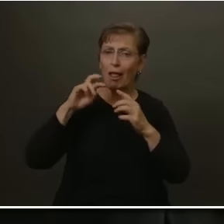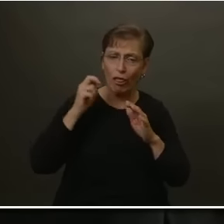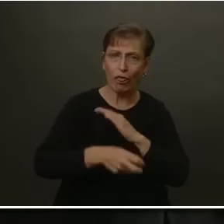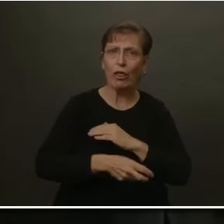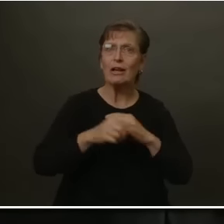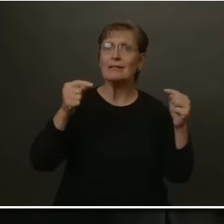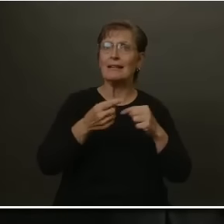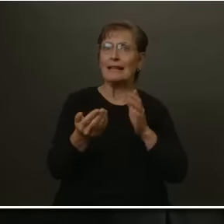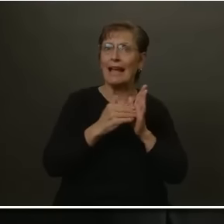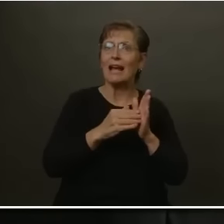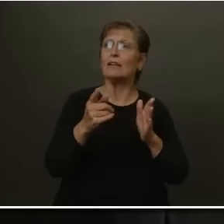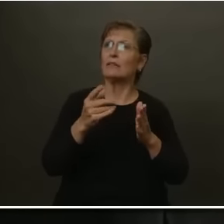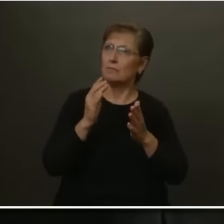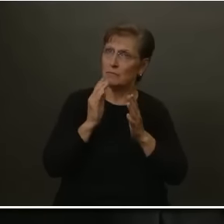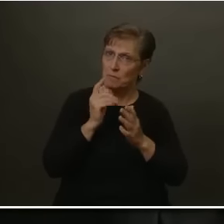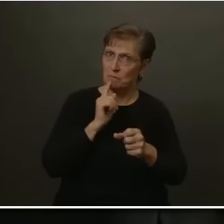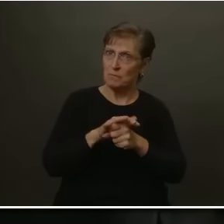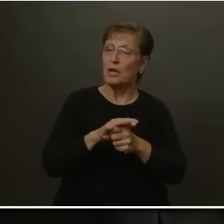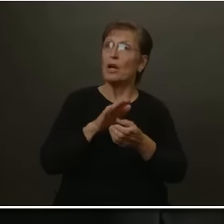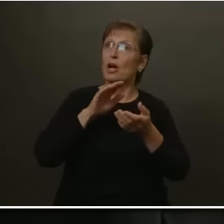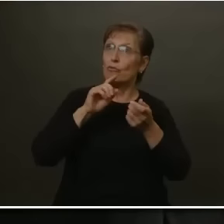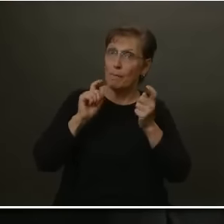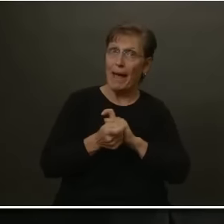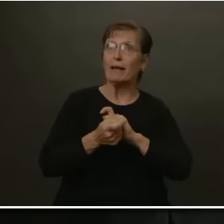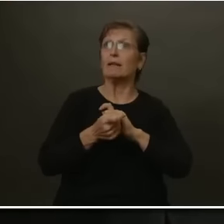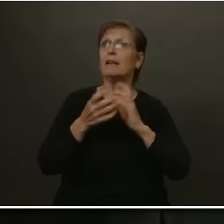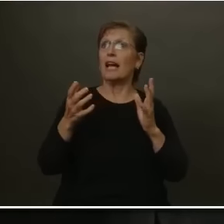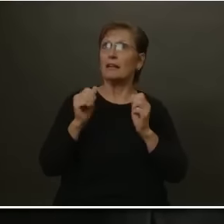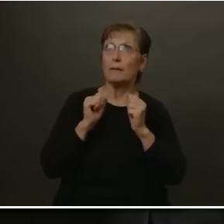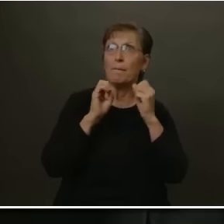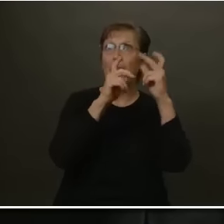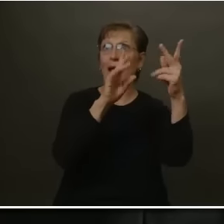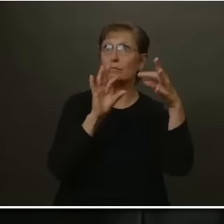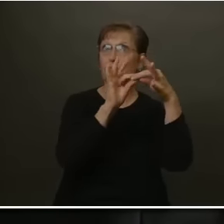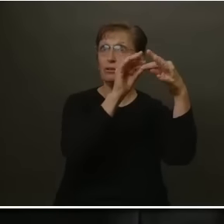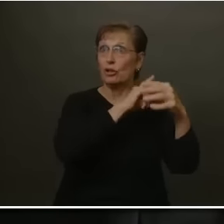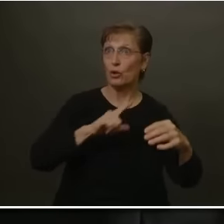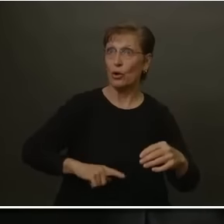and return to the Lord? I will, with God's help. Will you